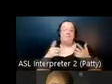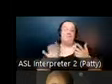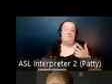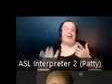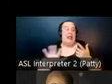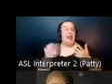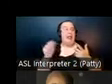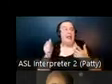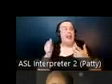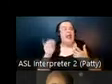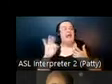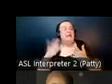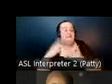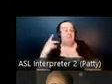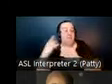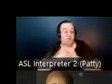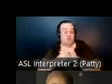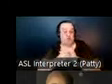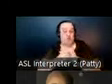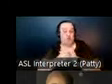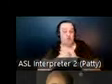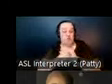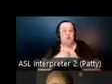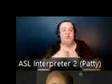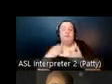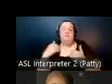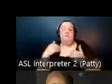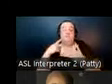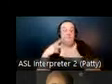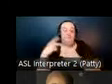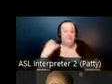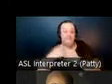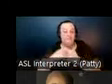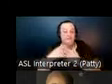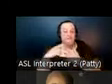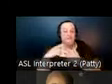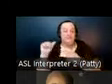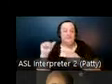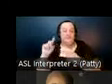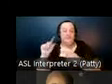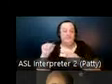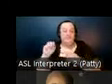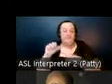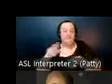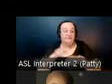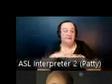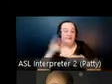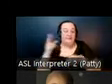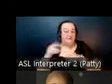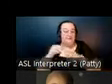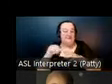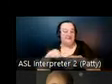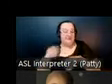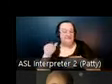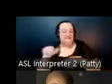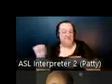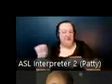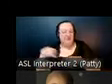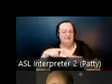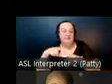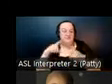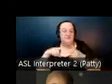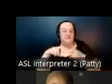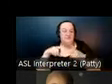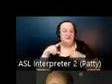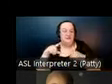19 projects. We have projects at Adams National Historic Site in Massachusetts, Blackstone River